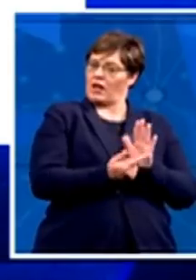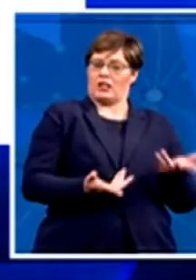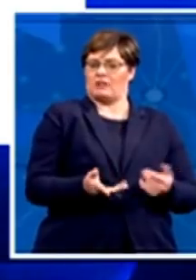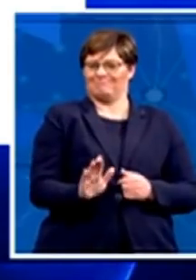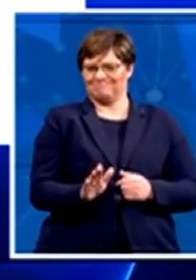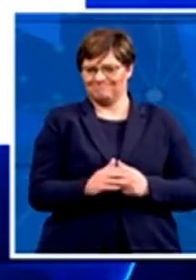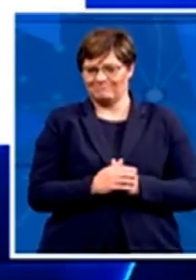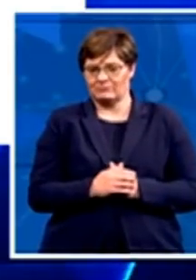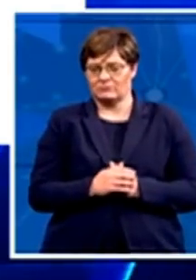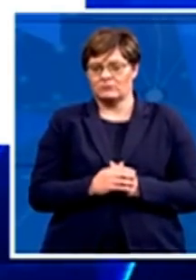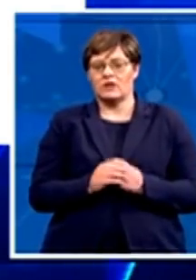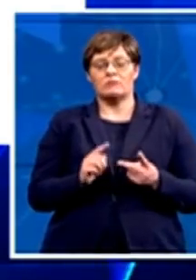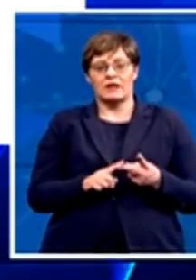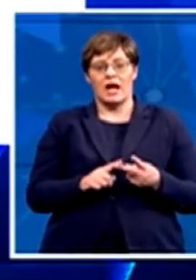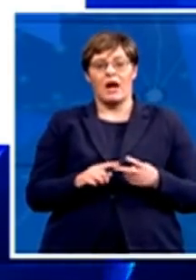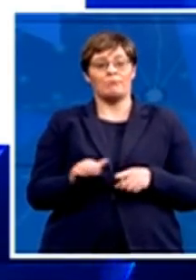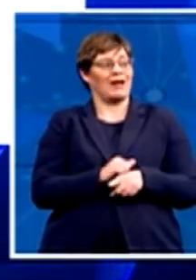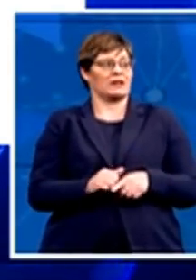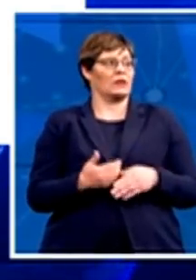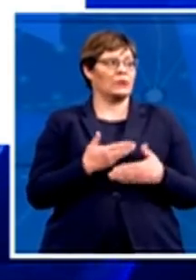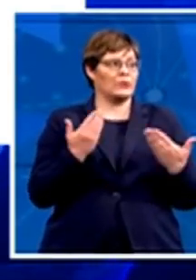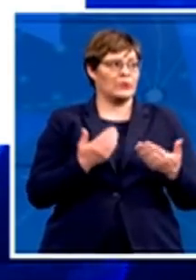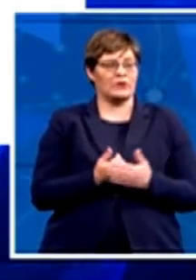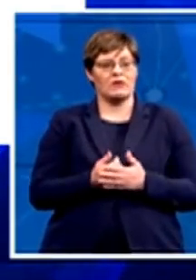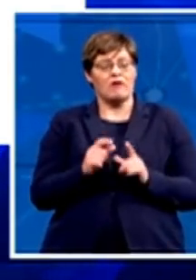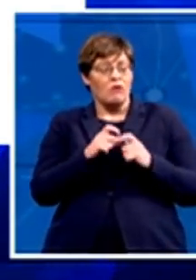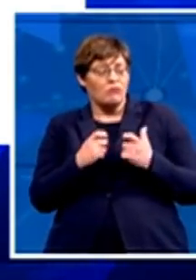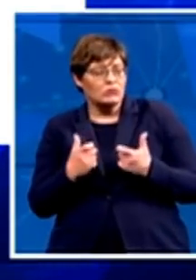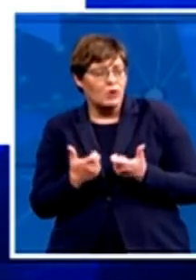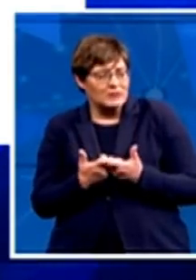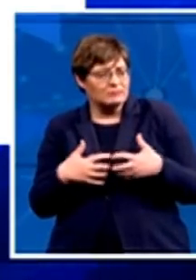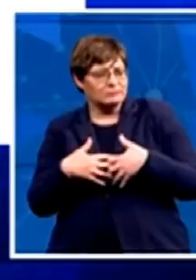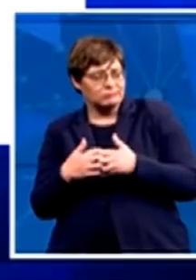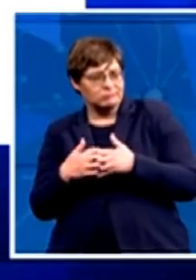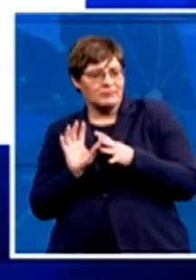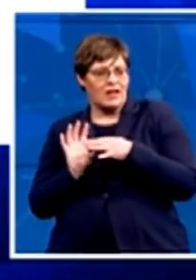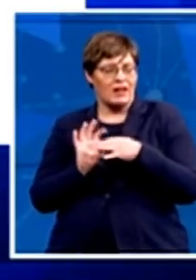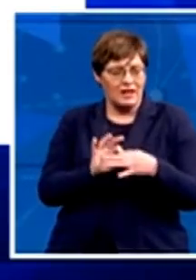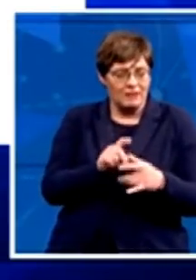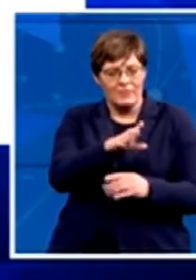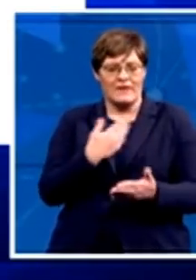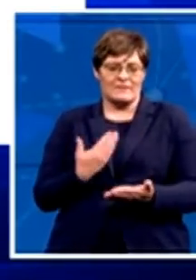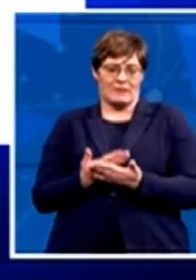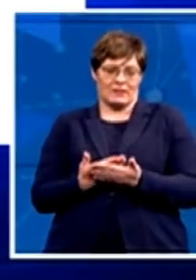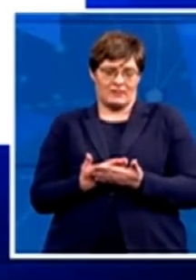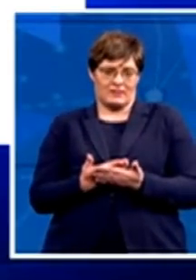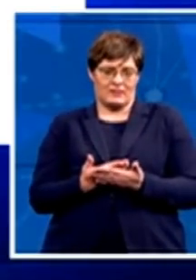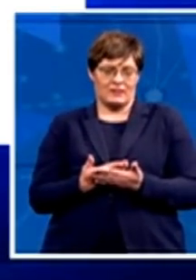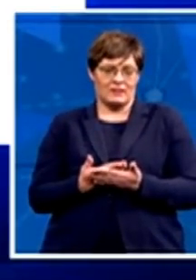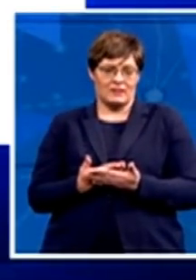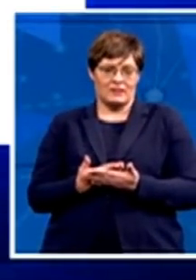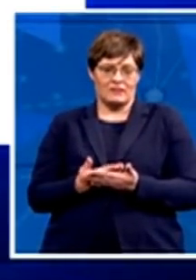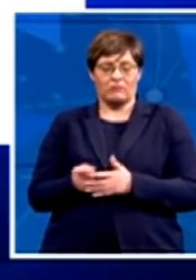far as the committee needs to place a reliance on the availability of an evidence leader.